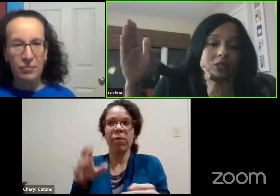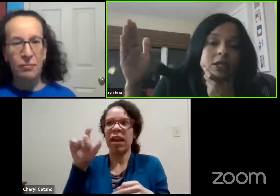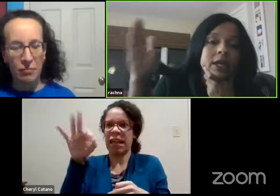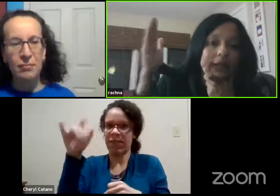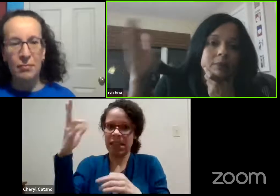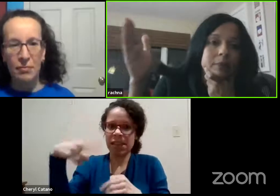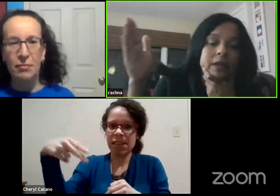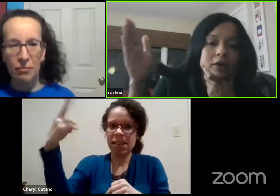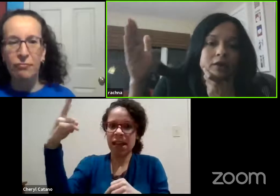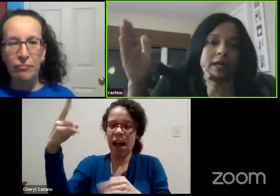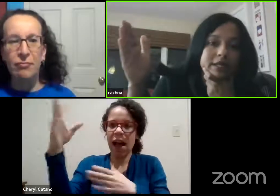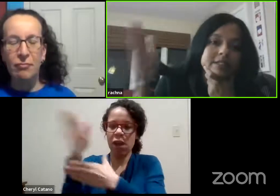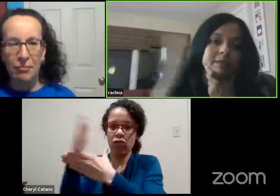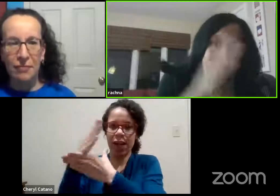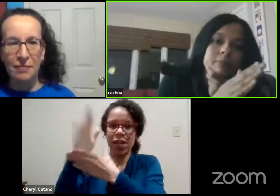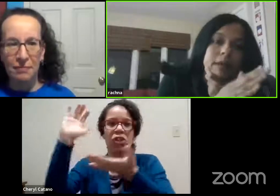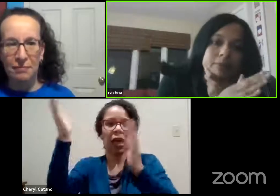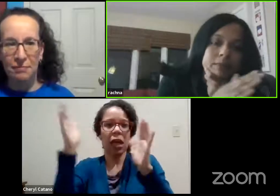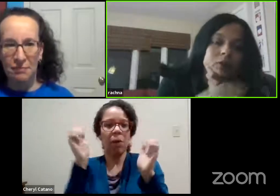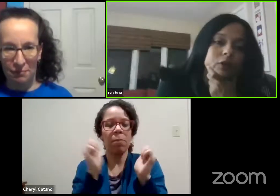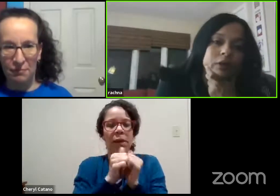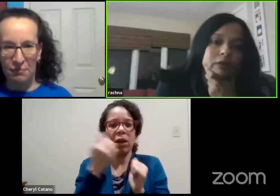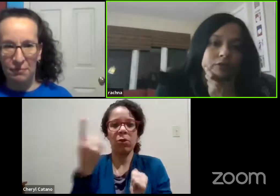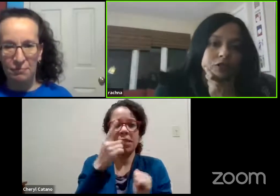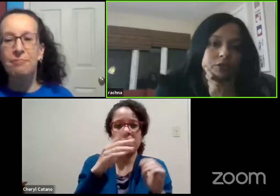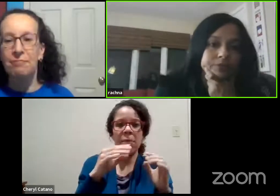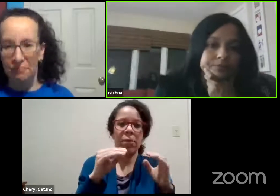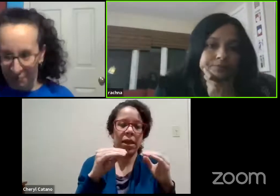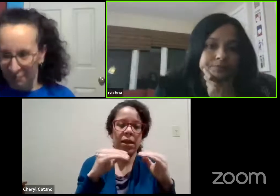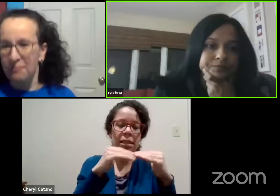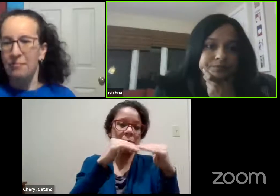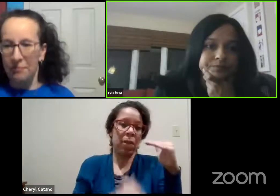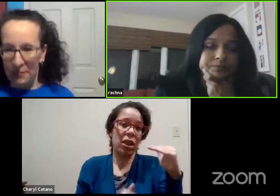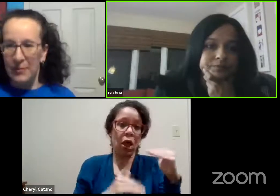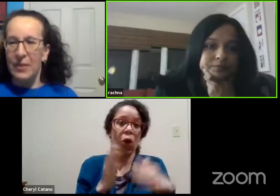range and compare that to something that might be below average.